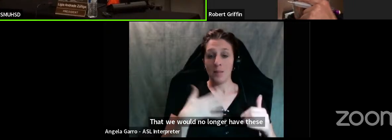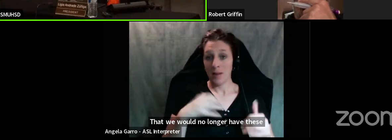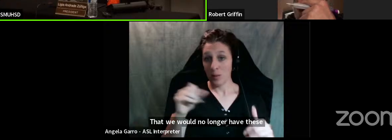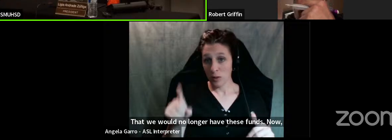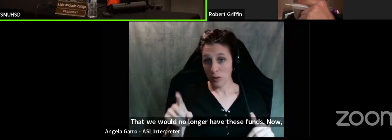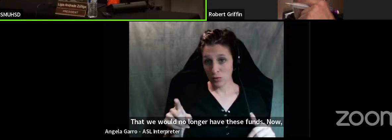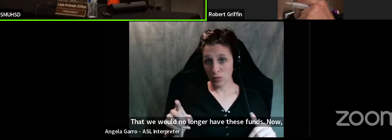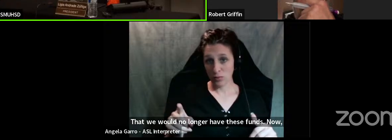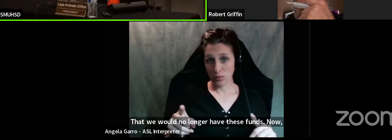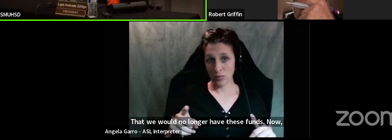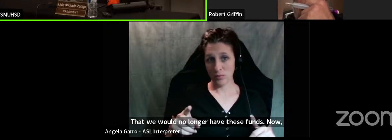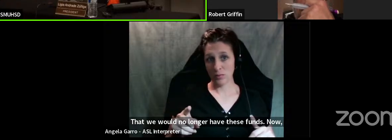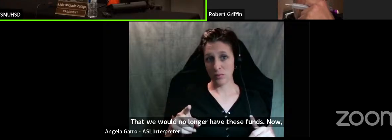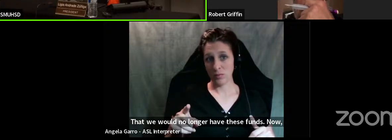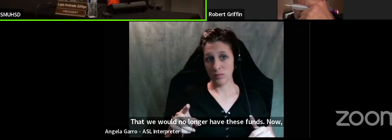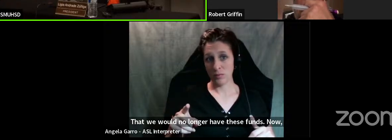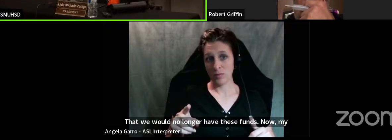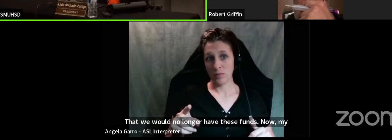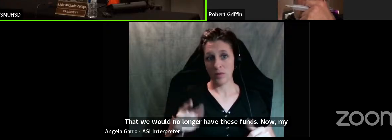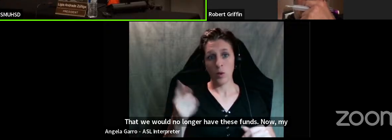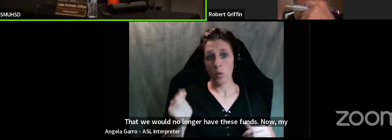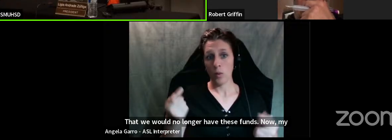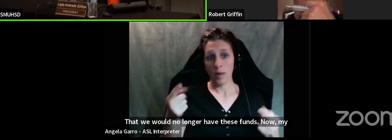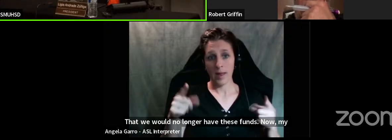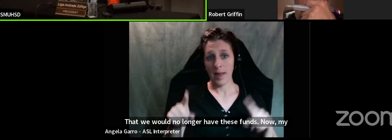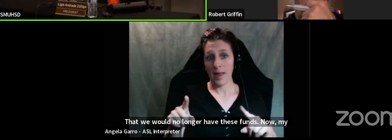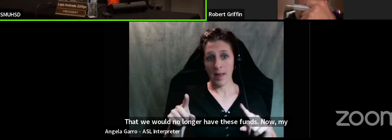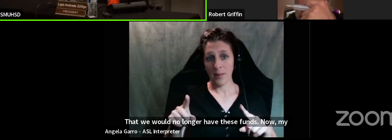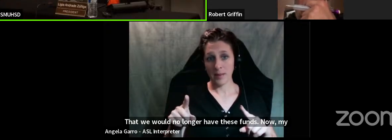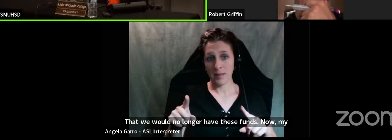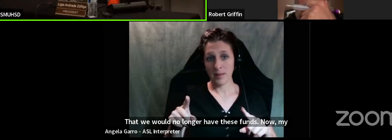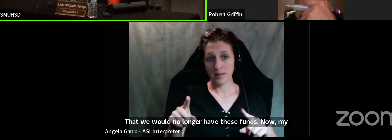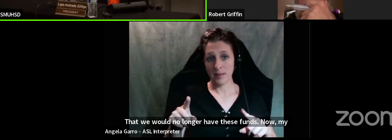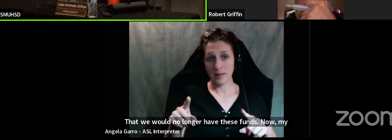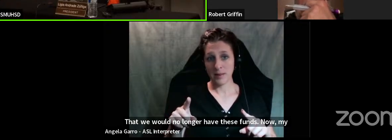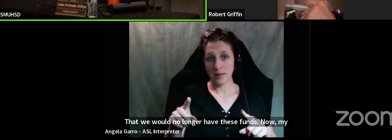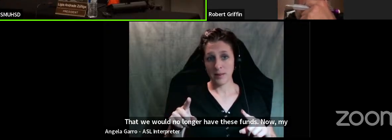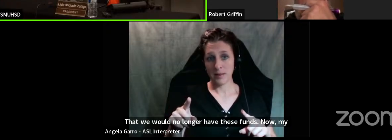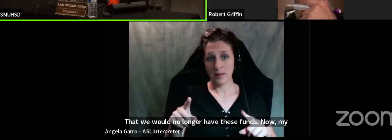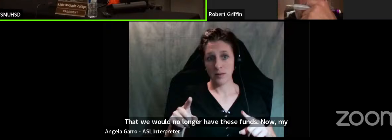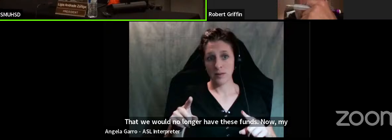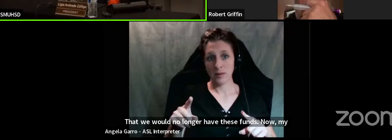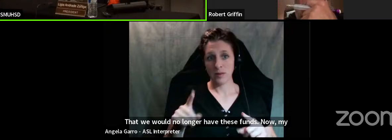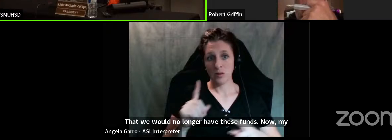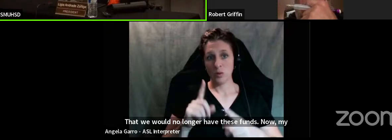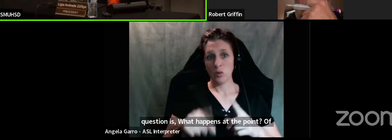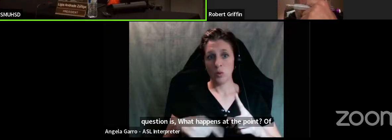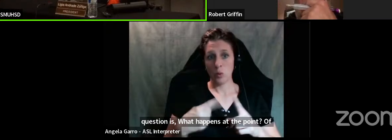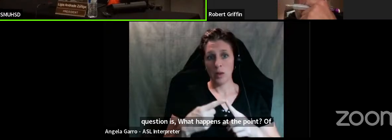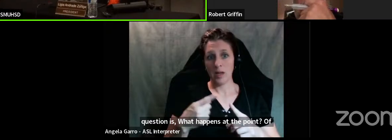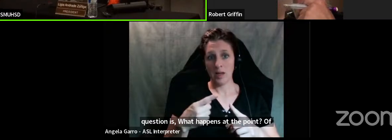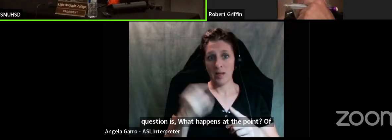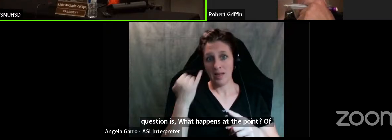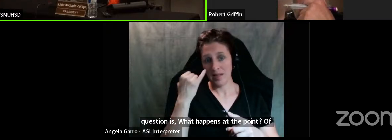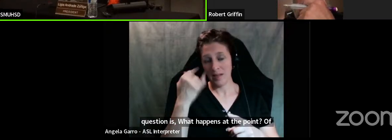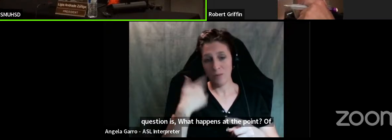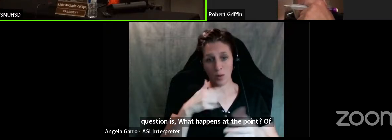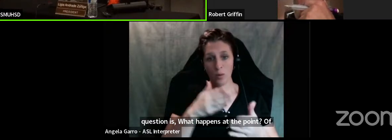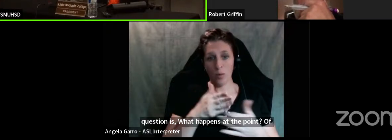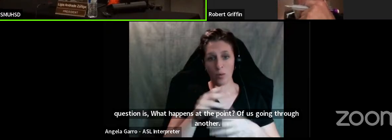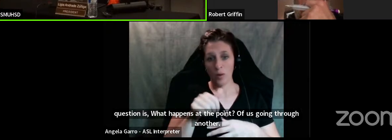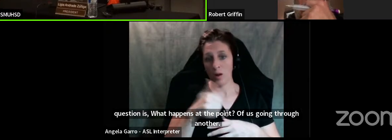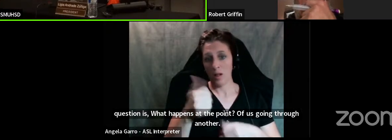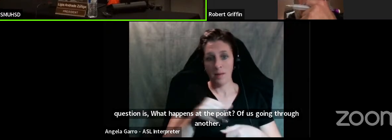is, what happens at the point of us going through another pandemic or something